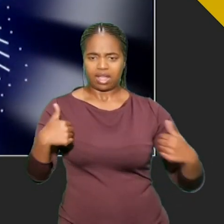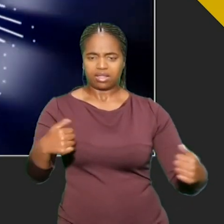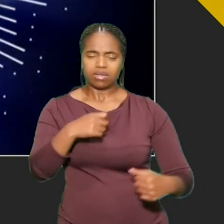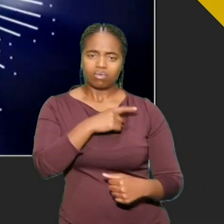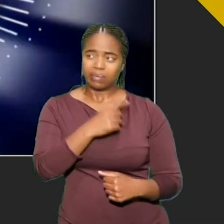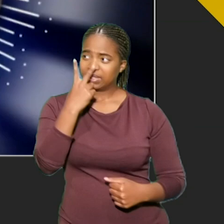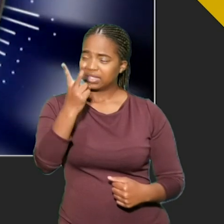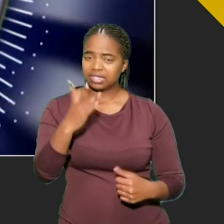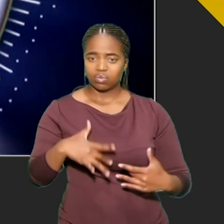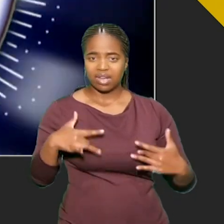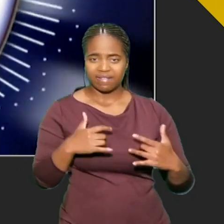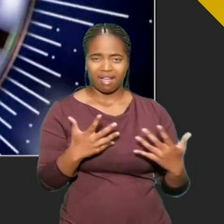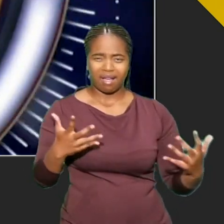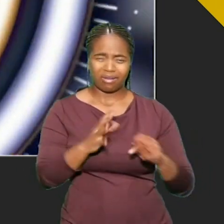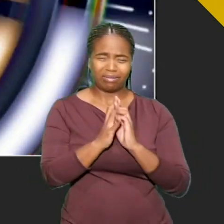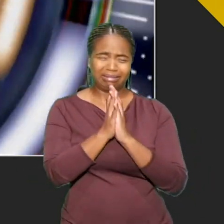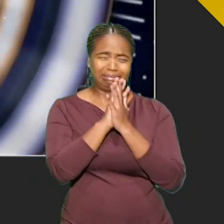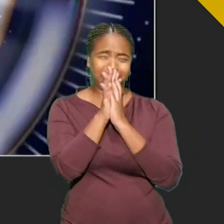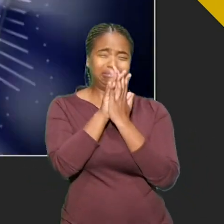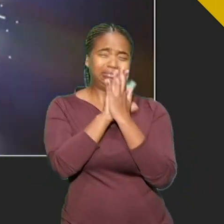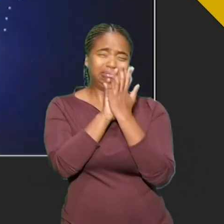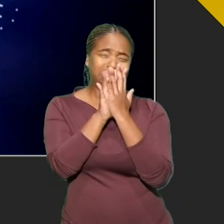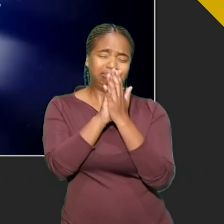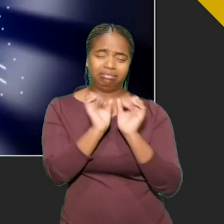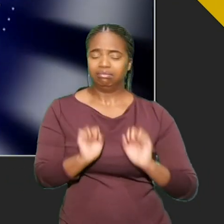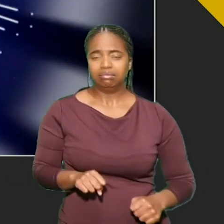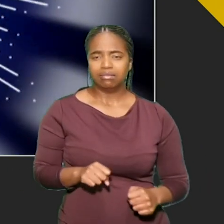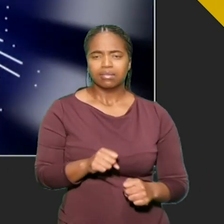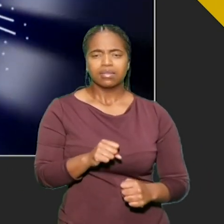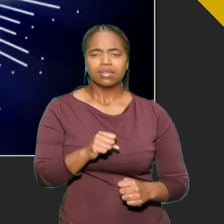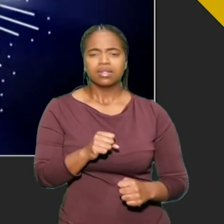how we are living here, it's congested and there is no